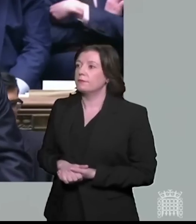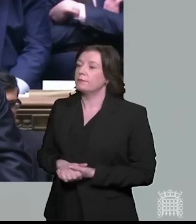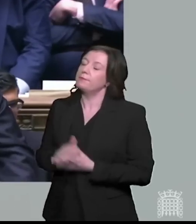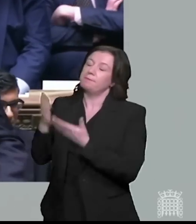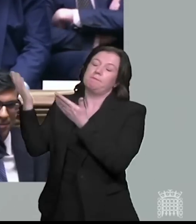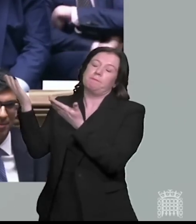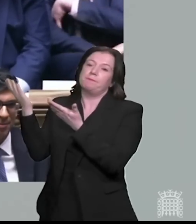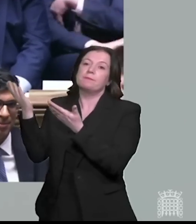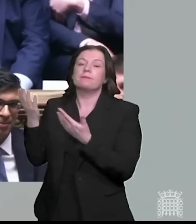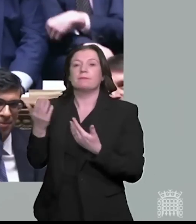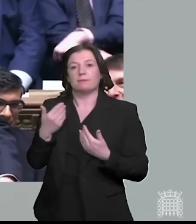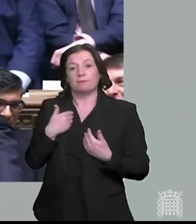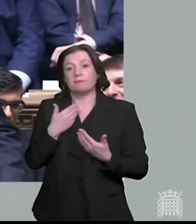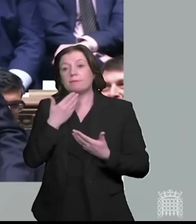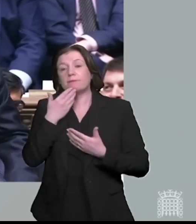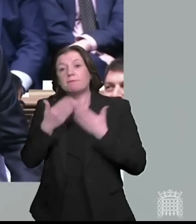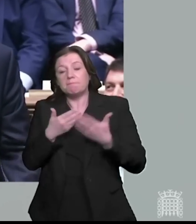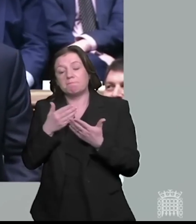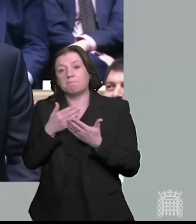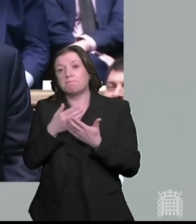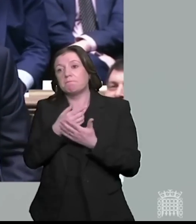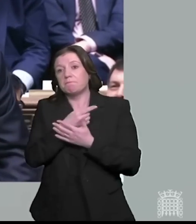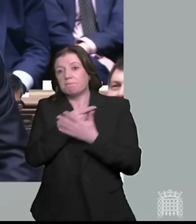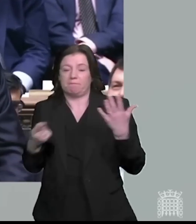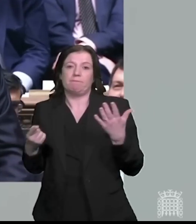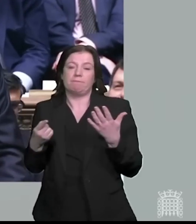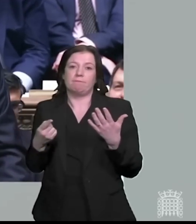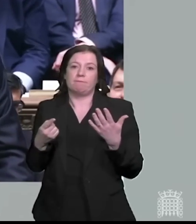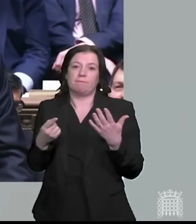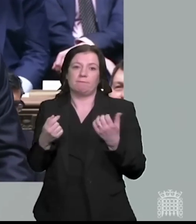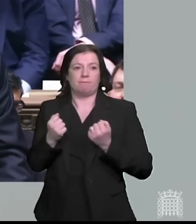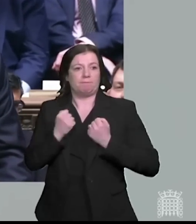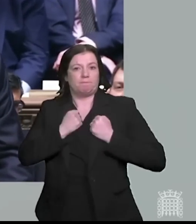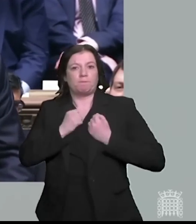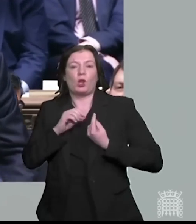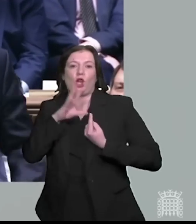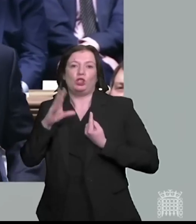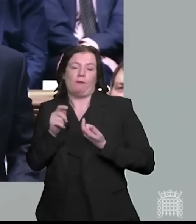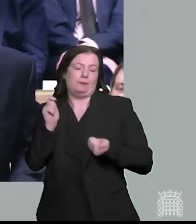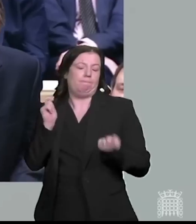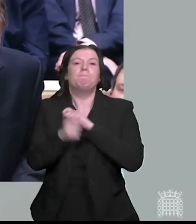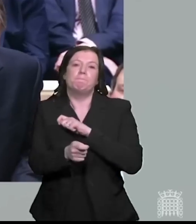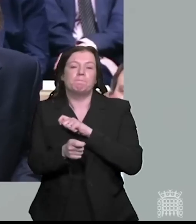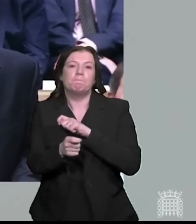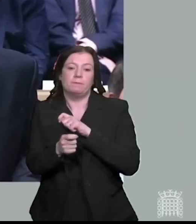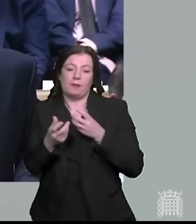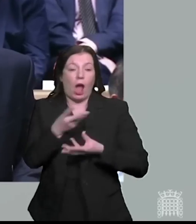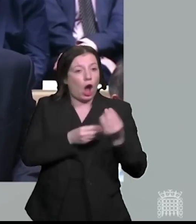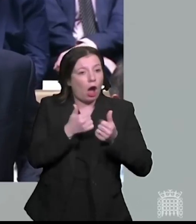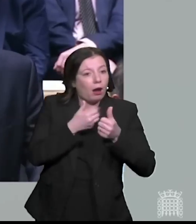Madam Deputy Speaker, today we complete a landmark Conservative reform. We help the